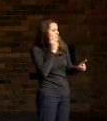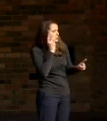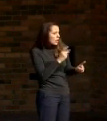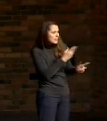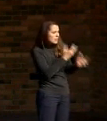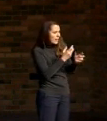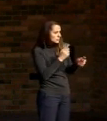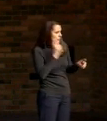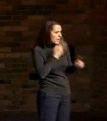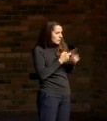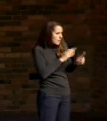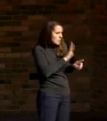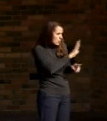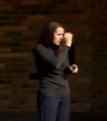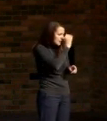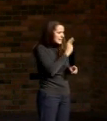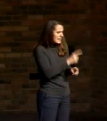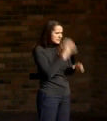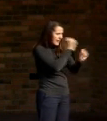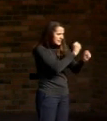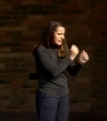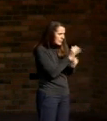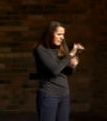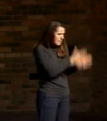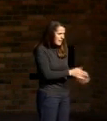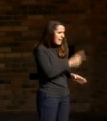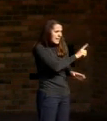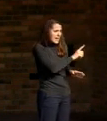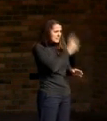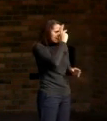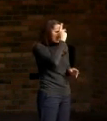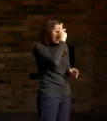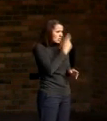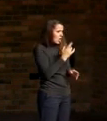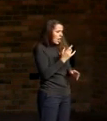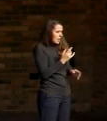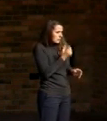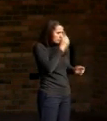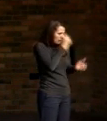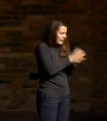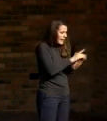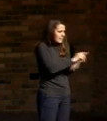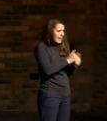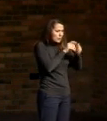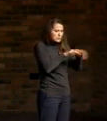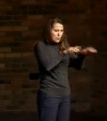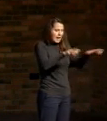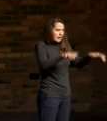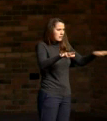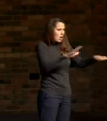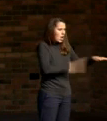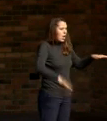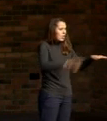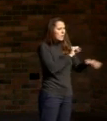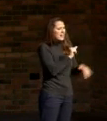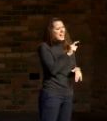him, for he was fascinated at this man's philosophical bent and how it was spreading through